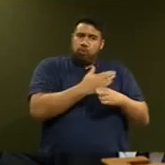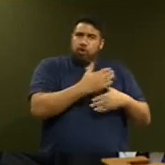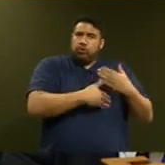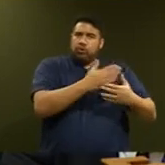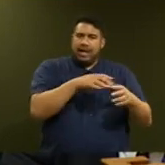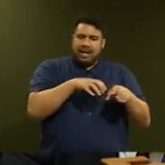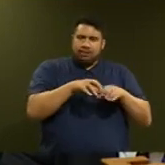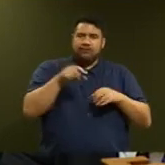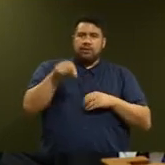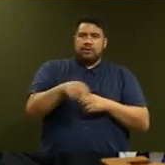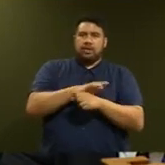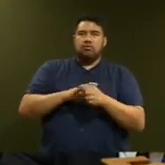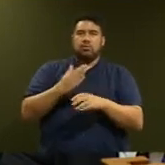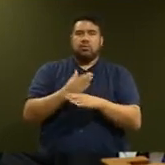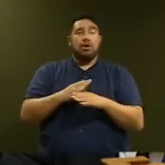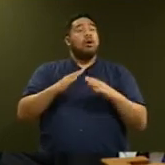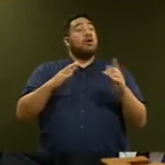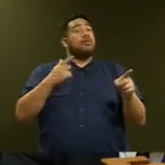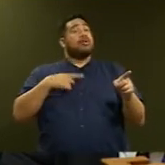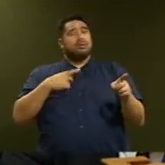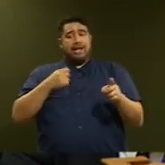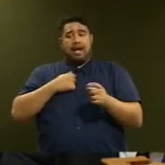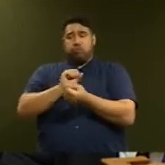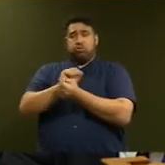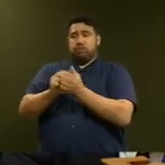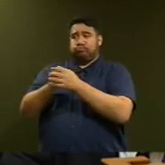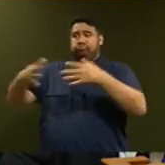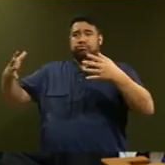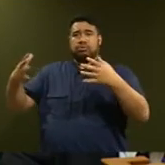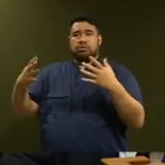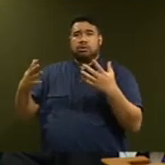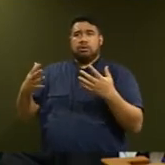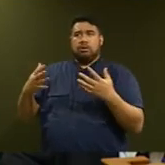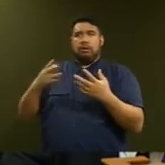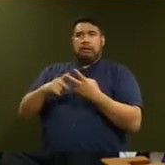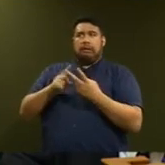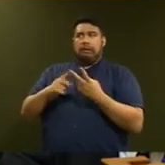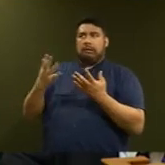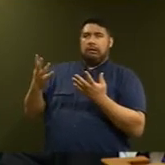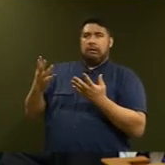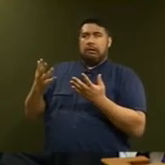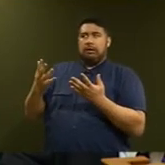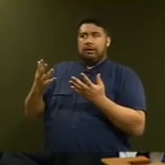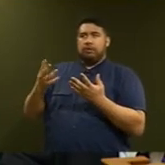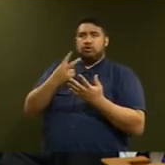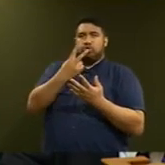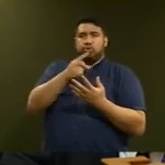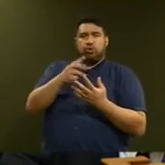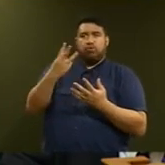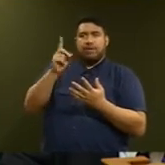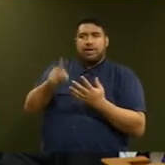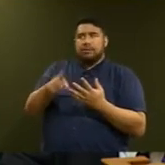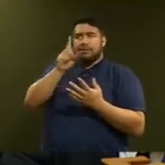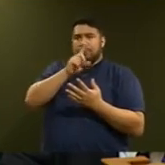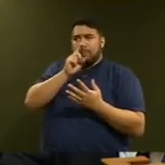have seen a massive increase in our numbers in prison. That's right. We face building a mega prison to accommodate between 2,000 and 3,000 people